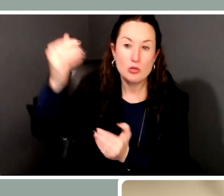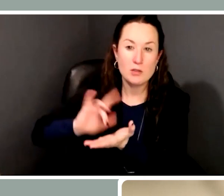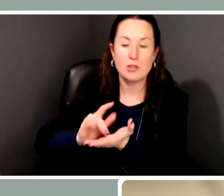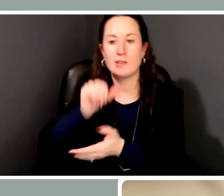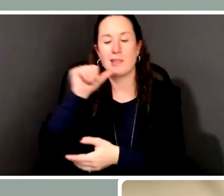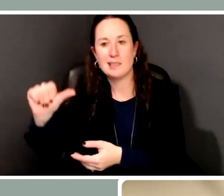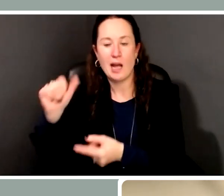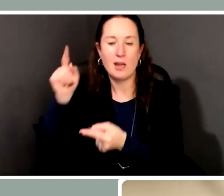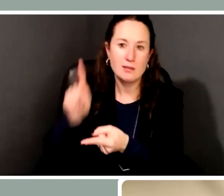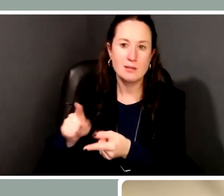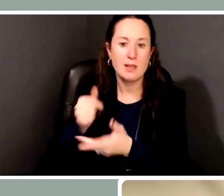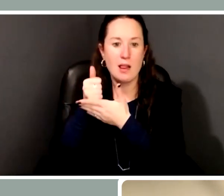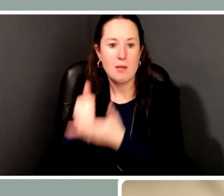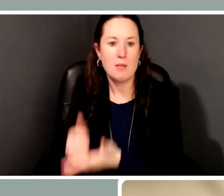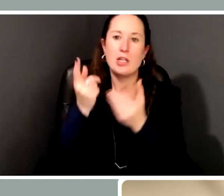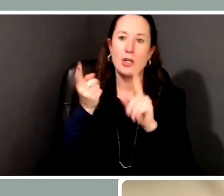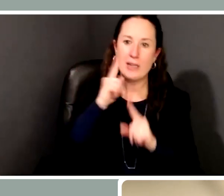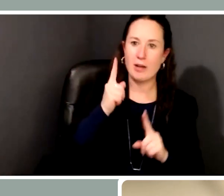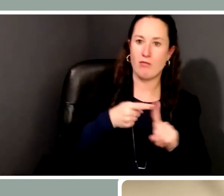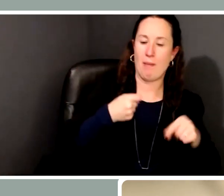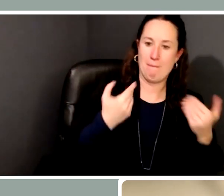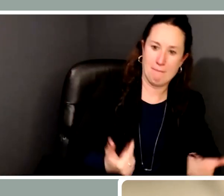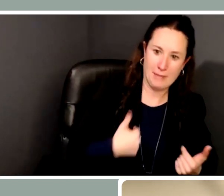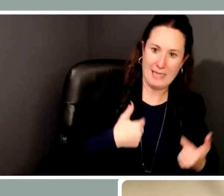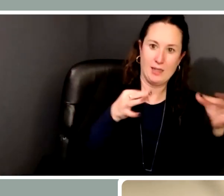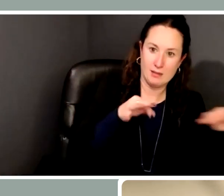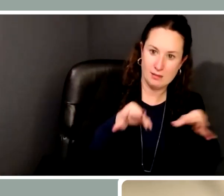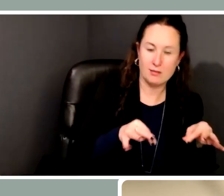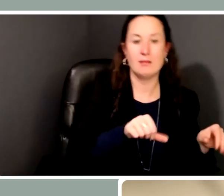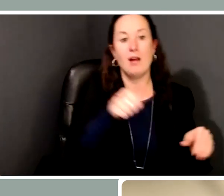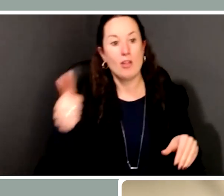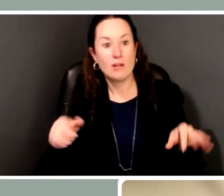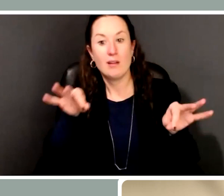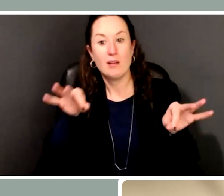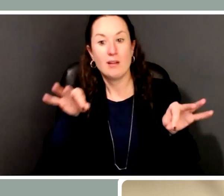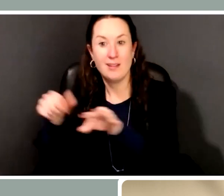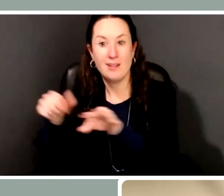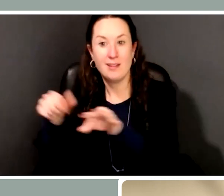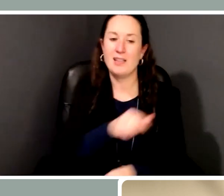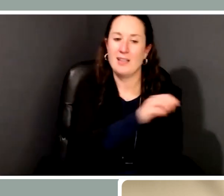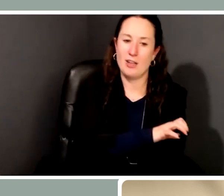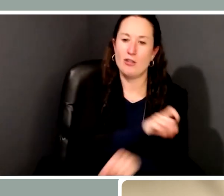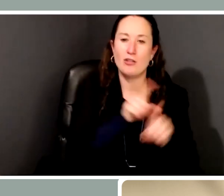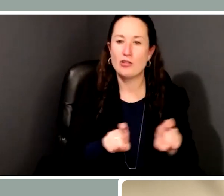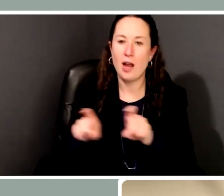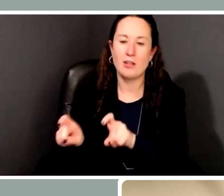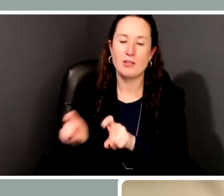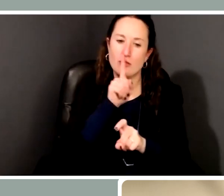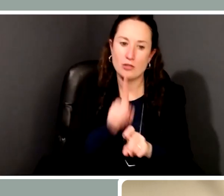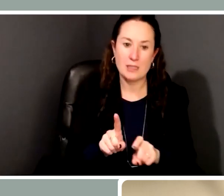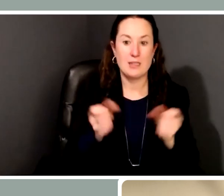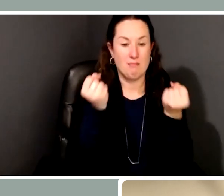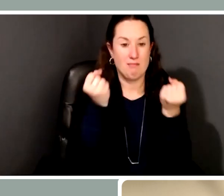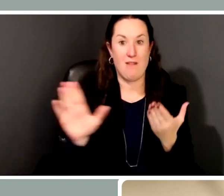Sharon and from Janine and from me that, clinical trials are really trying to address a lot of the questions